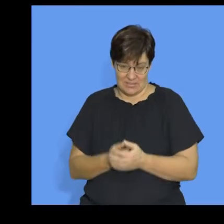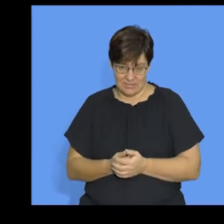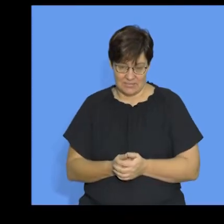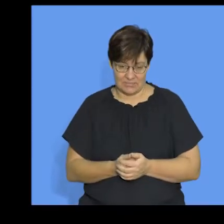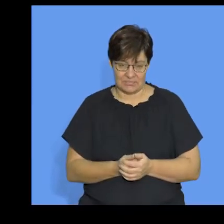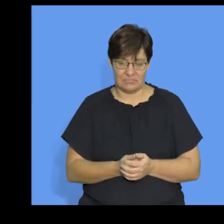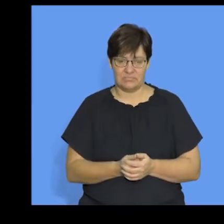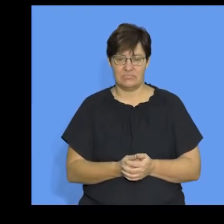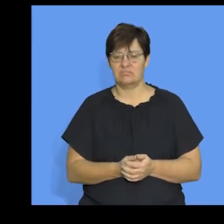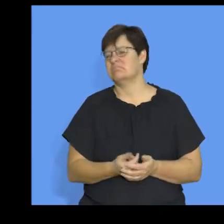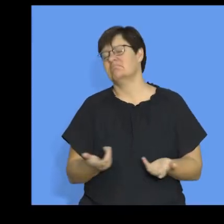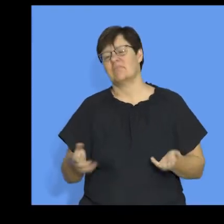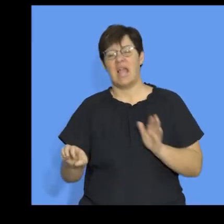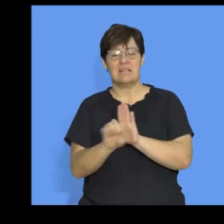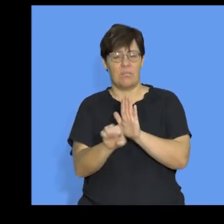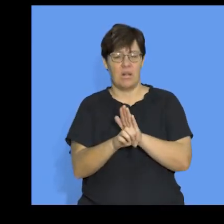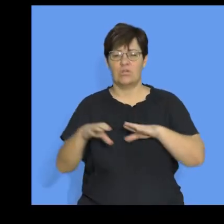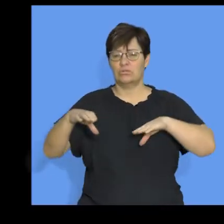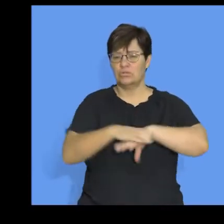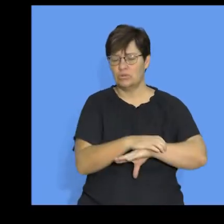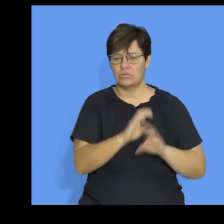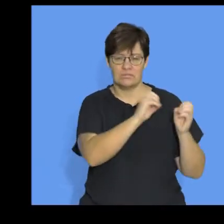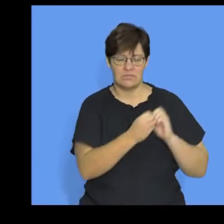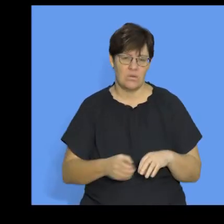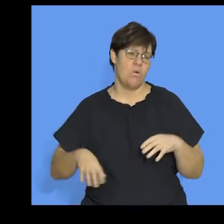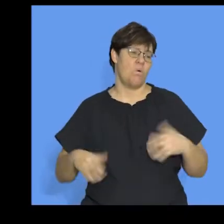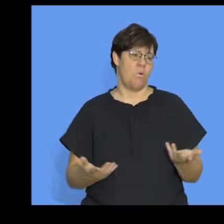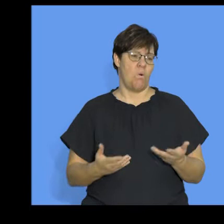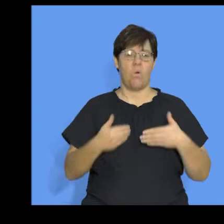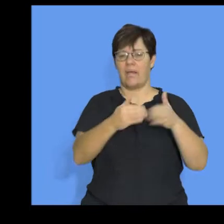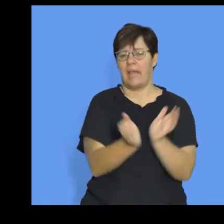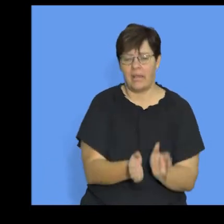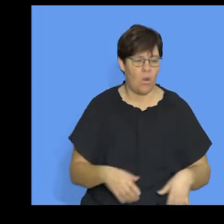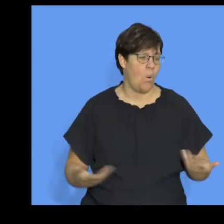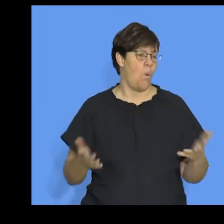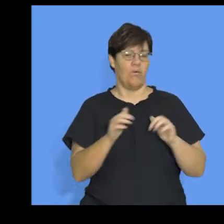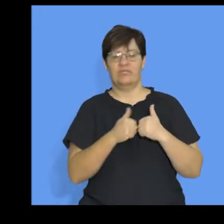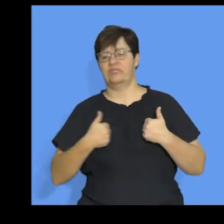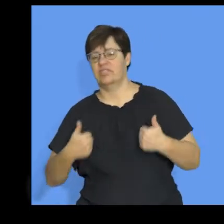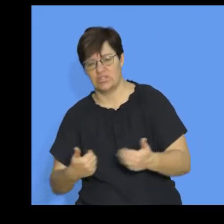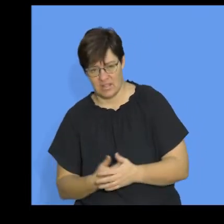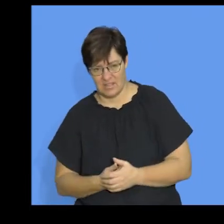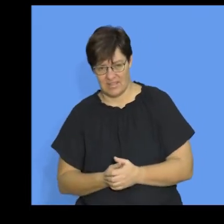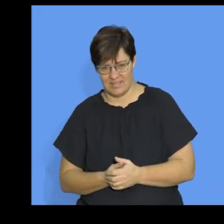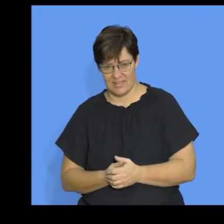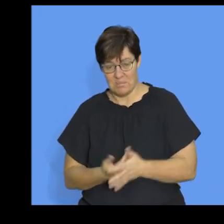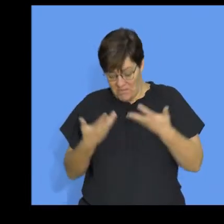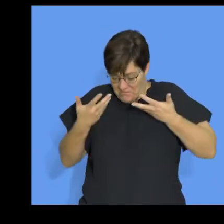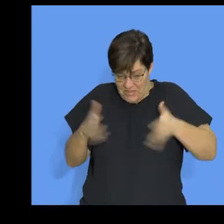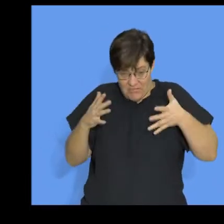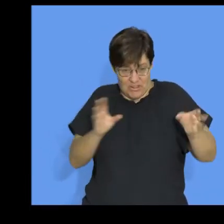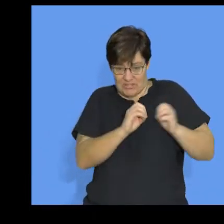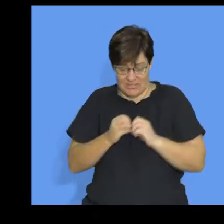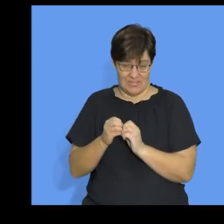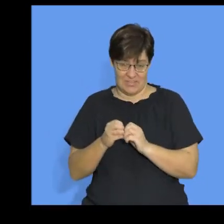Example would be obviously the shoes that you've manufactured, or the cakes, or the furniture, or any product that you are